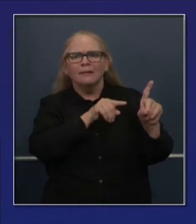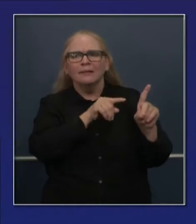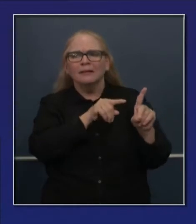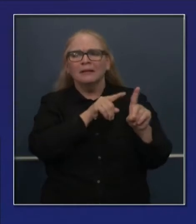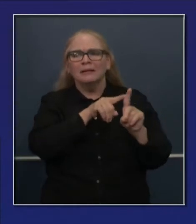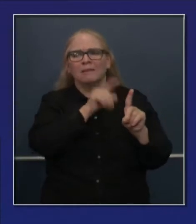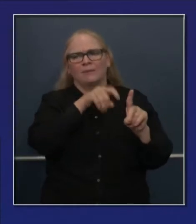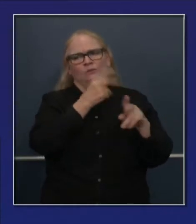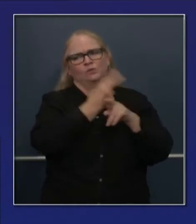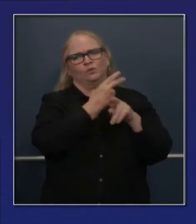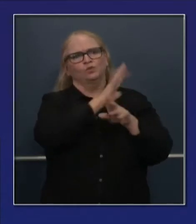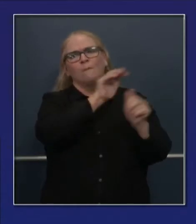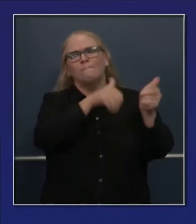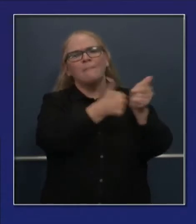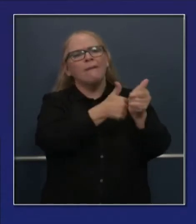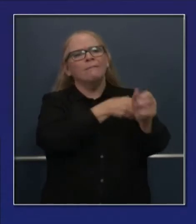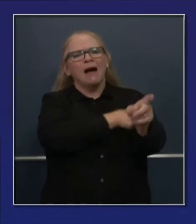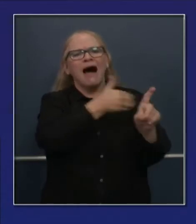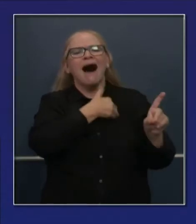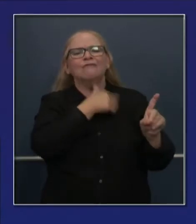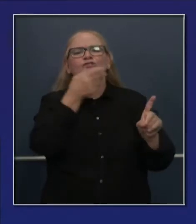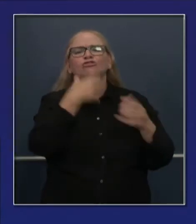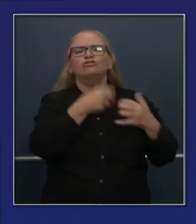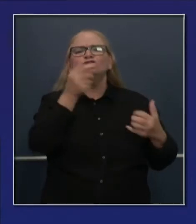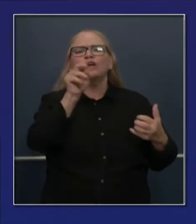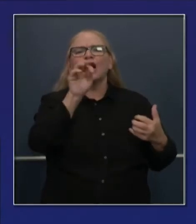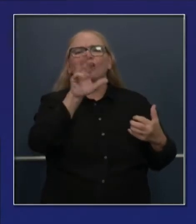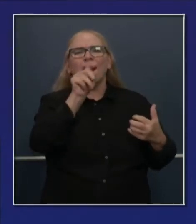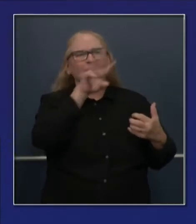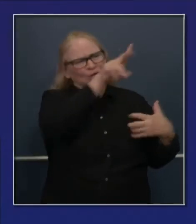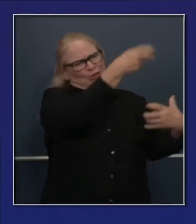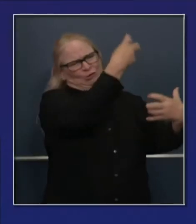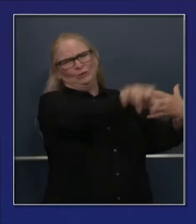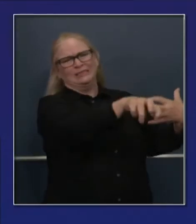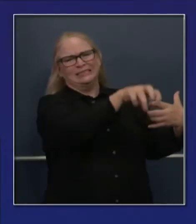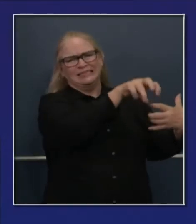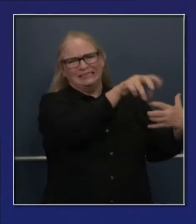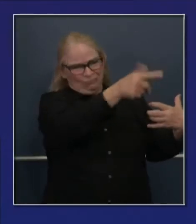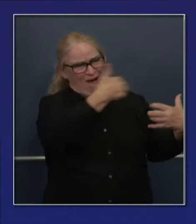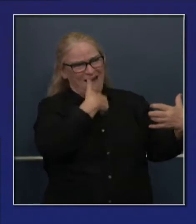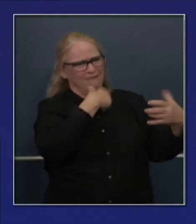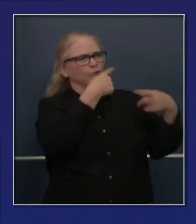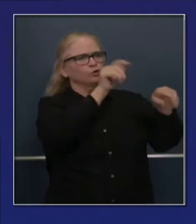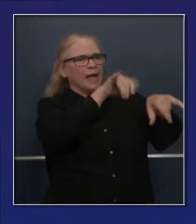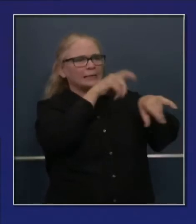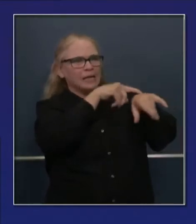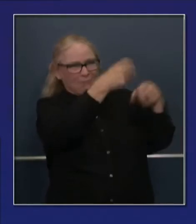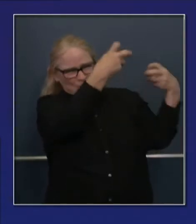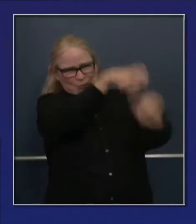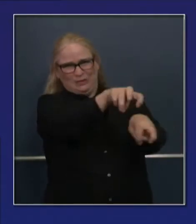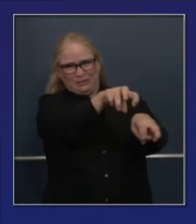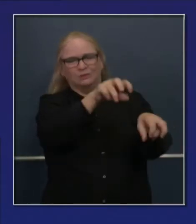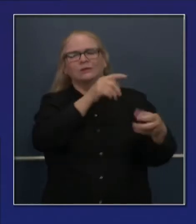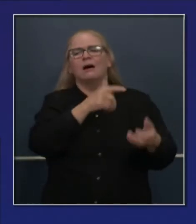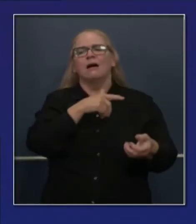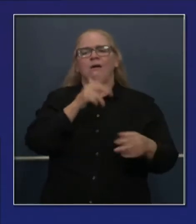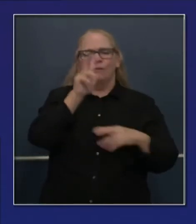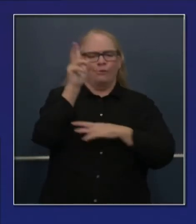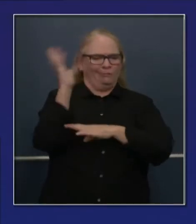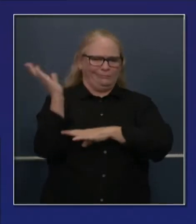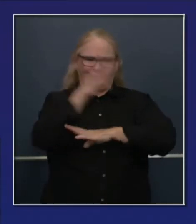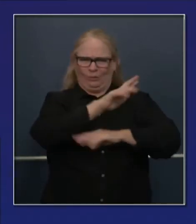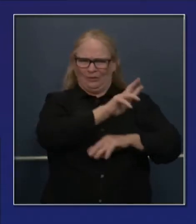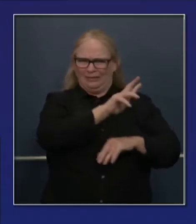can utilize that power during the peak hours. We identify the peak hours roughly 3 p.m.,